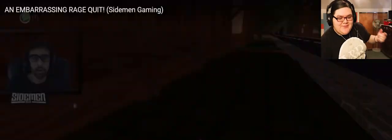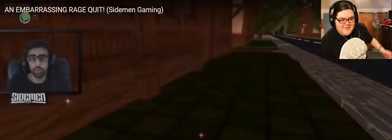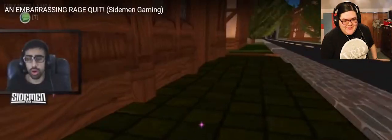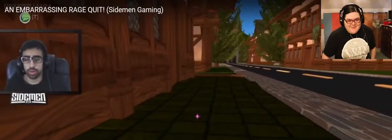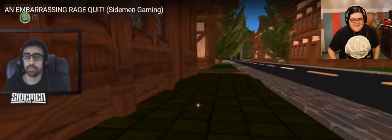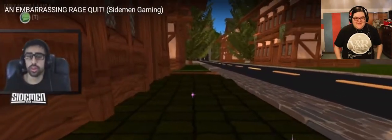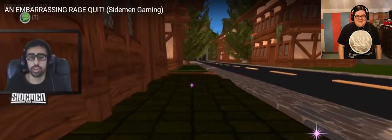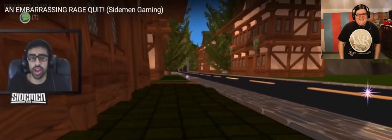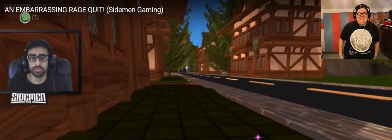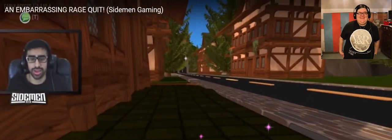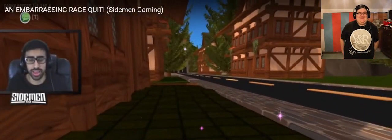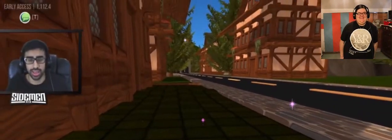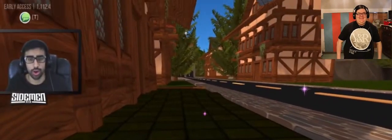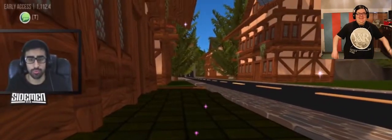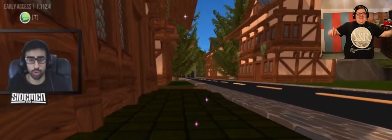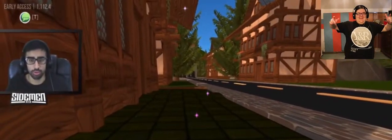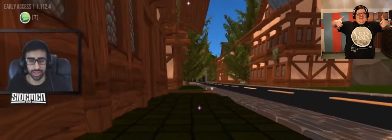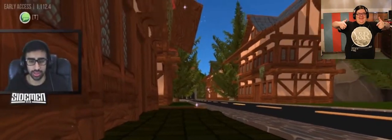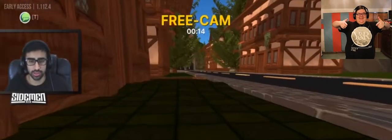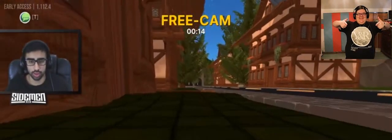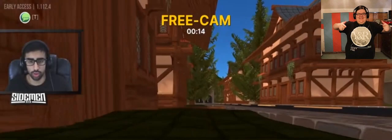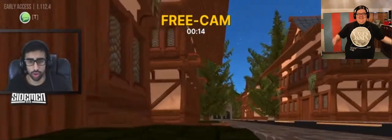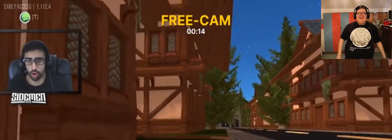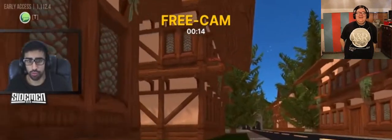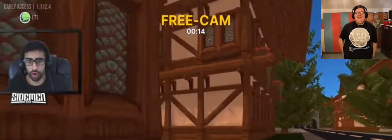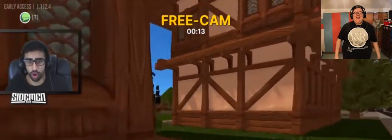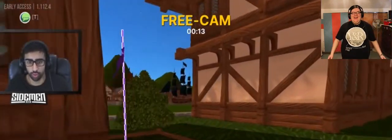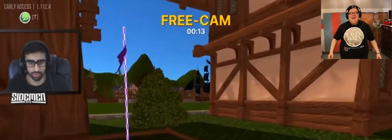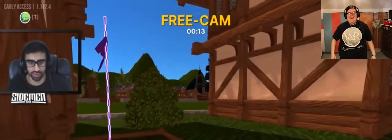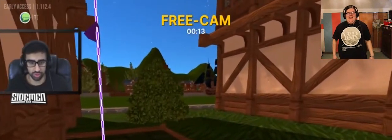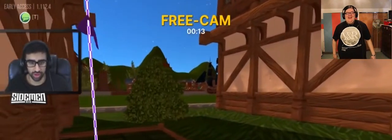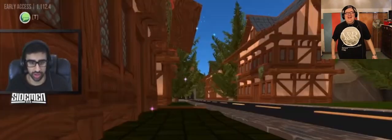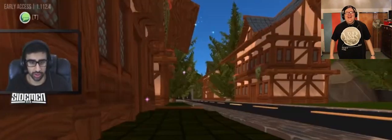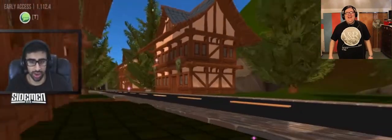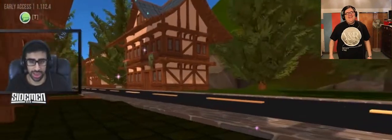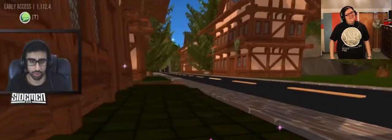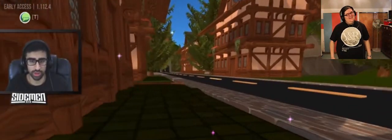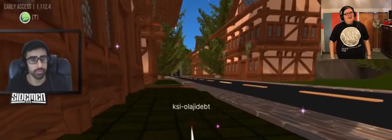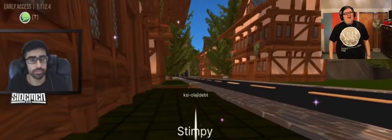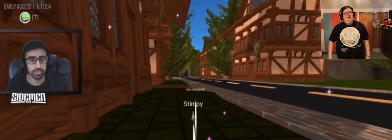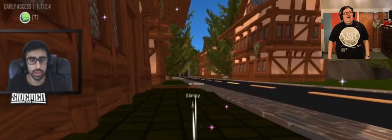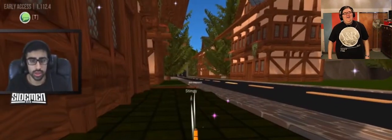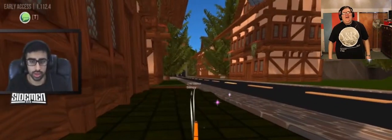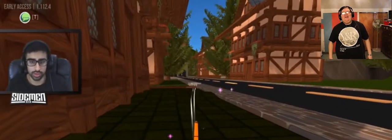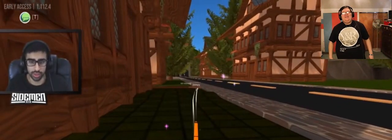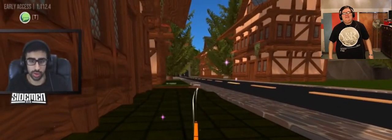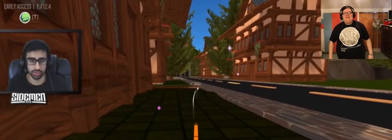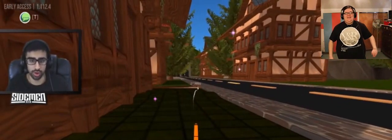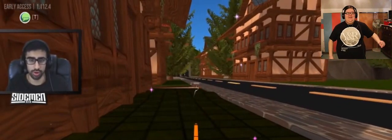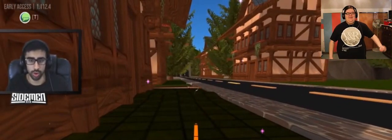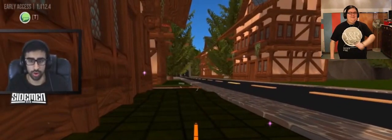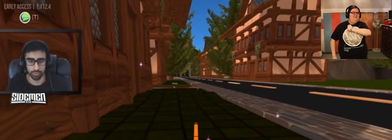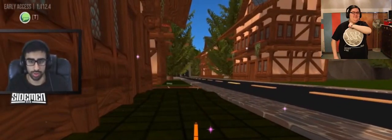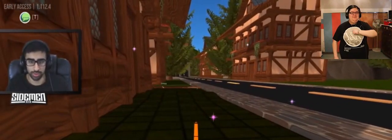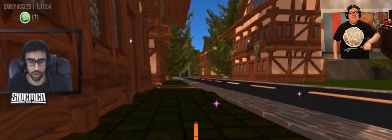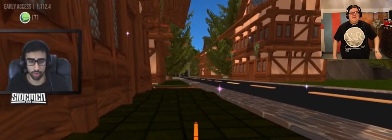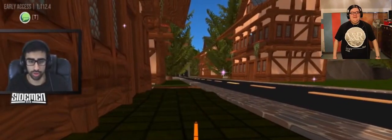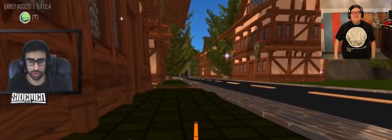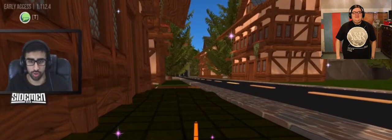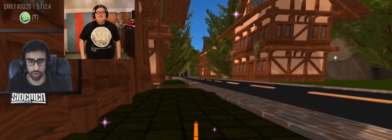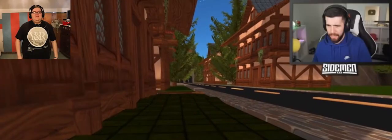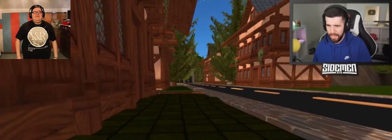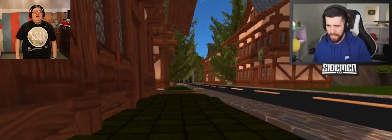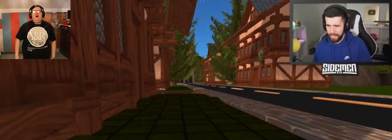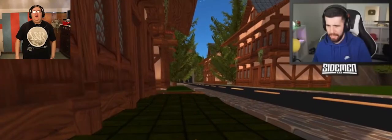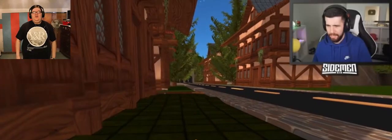we go. Welcome to Sidemen hitting golf balls into golf holes featuring not Harry. Oh, Harry's not there. We did a poll and you